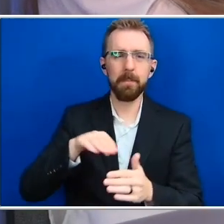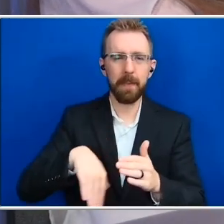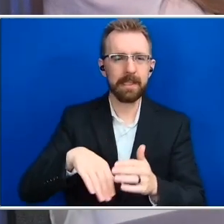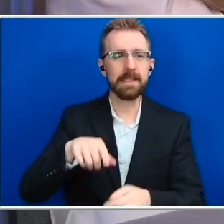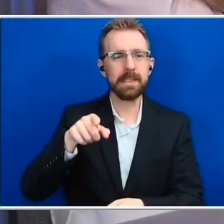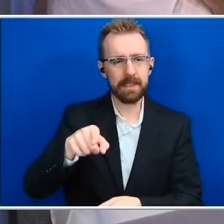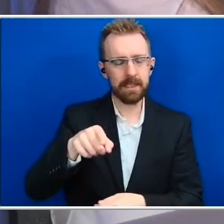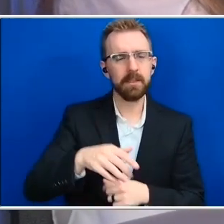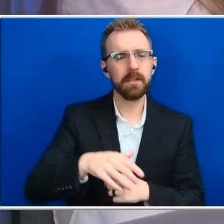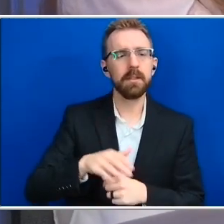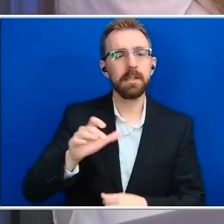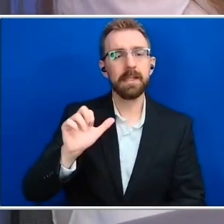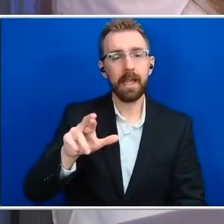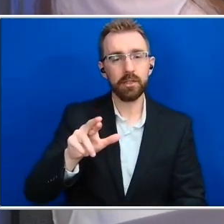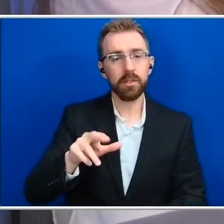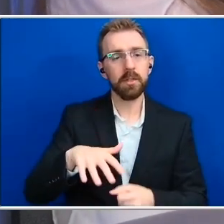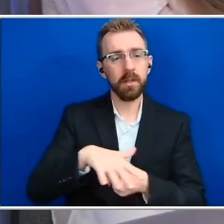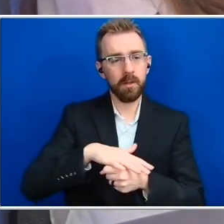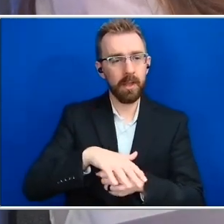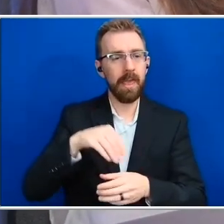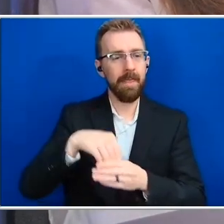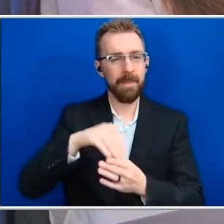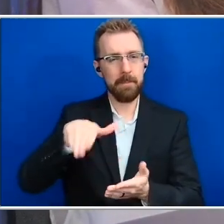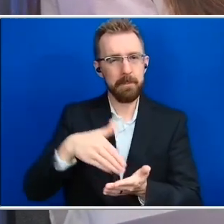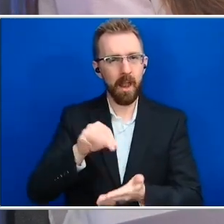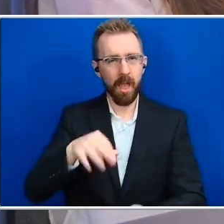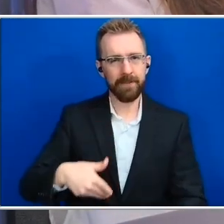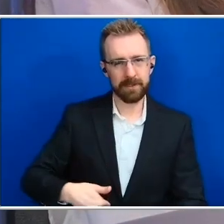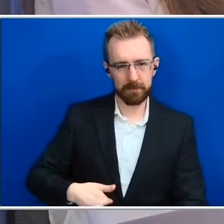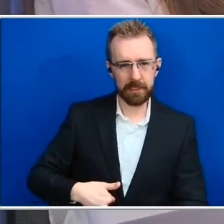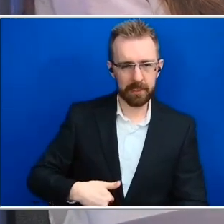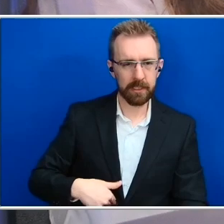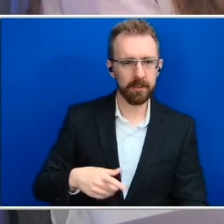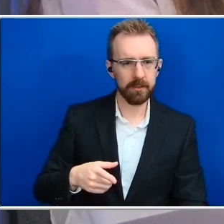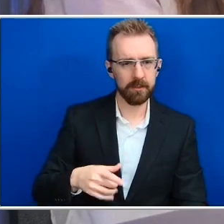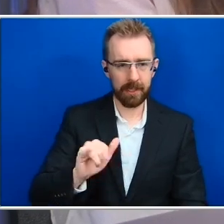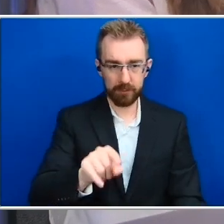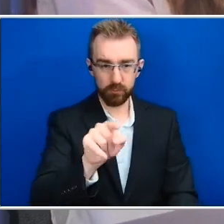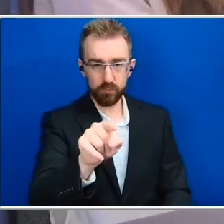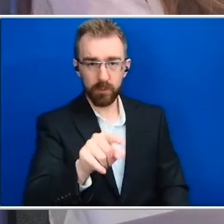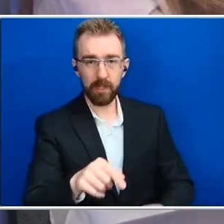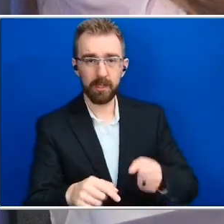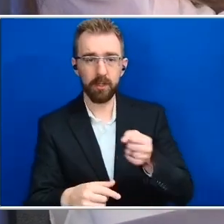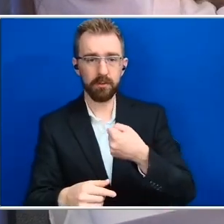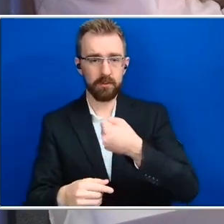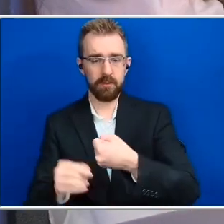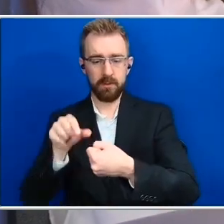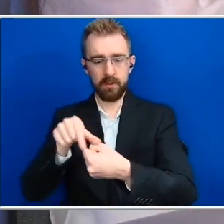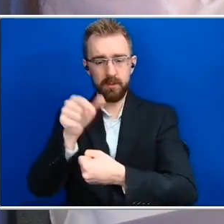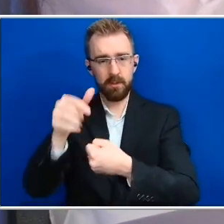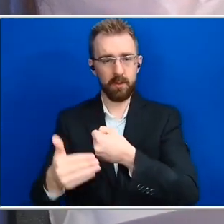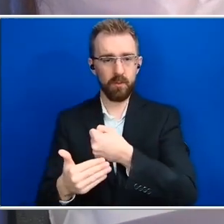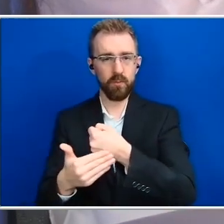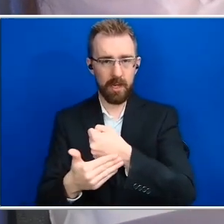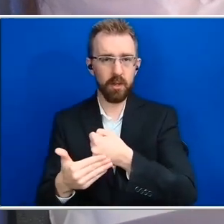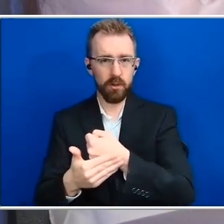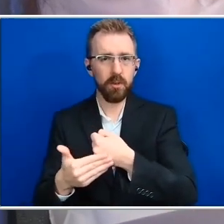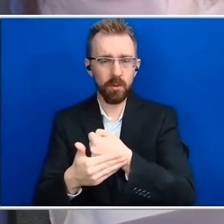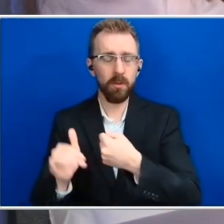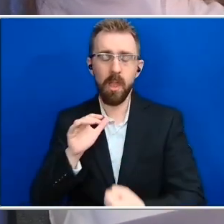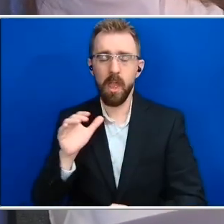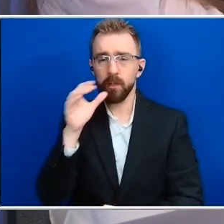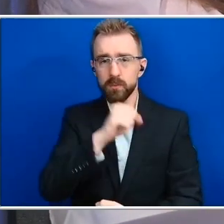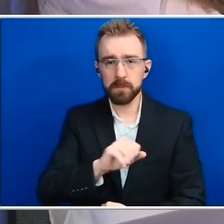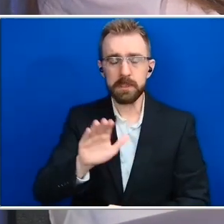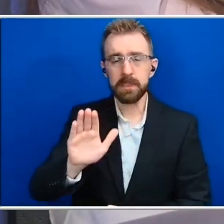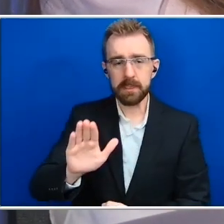cancer was located in the middle of the stomach. Therefore, I assume that right about there. Exactly, right? Okay. yeah. Therefore, I assume that his part of